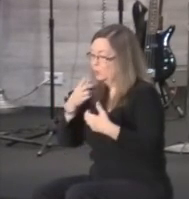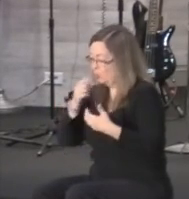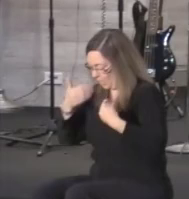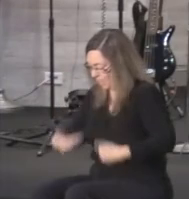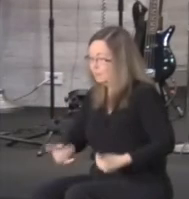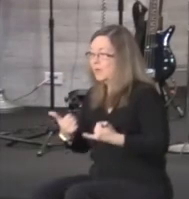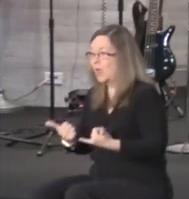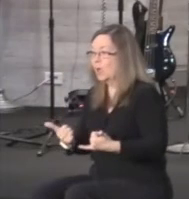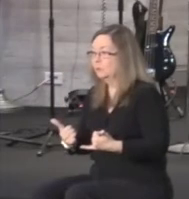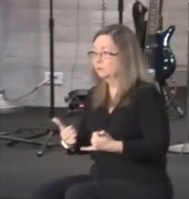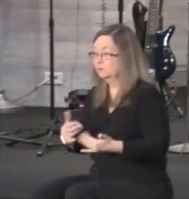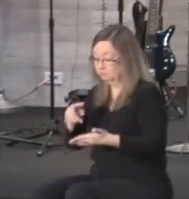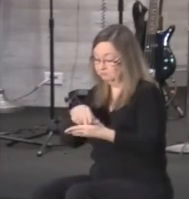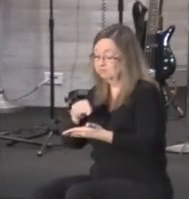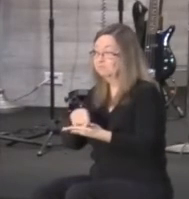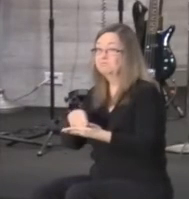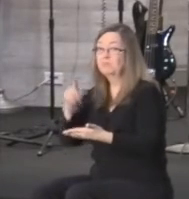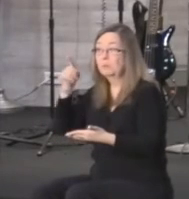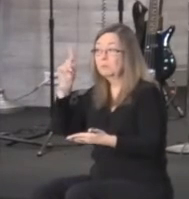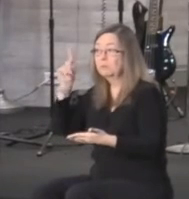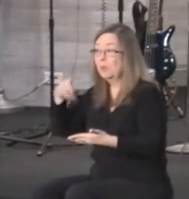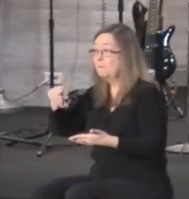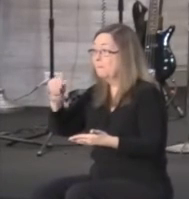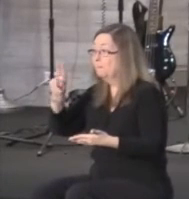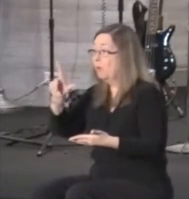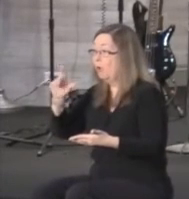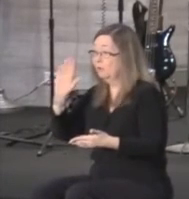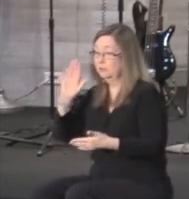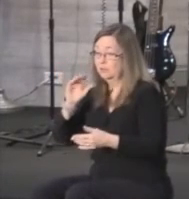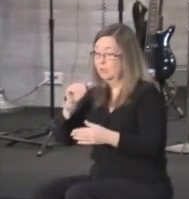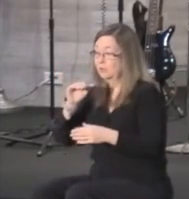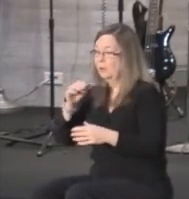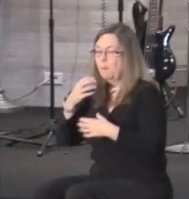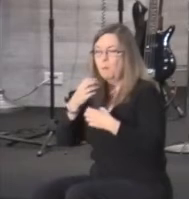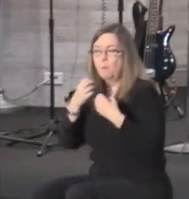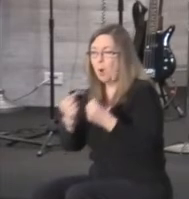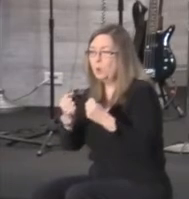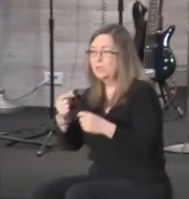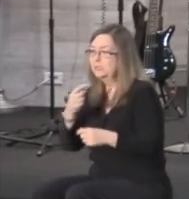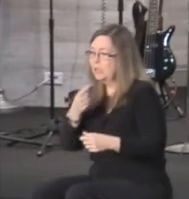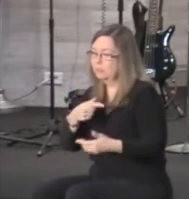But look at our text. Paul, in his boldness, says this: